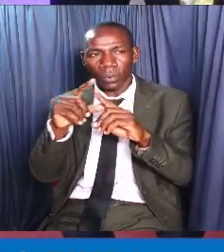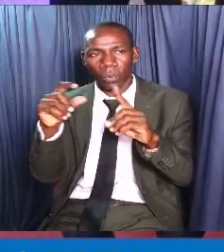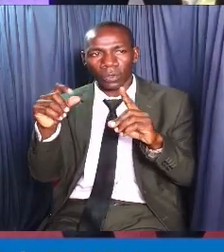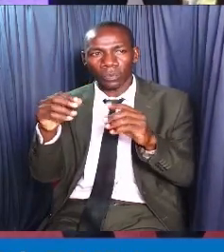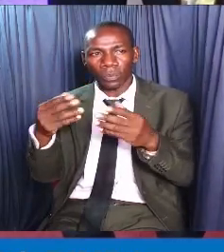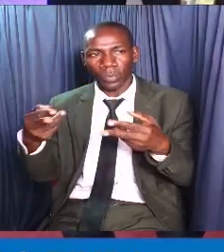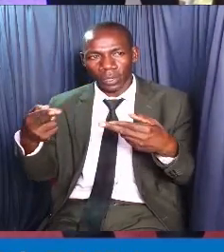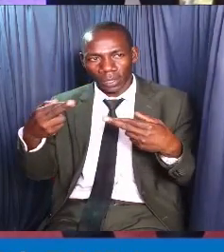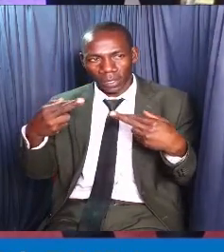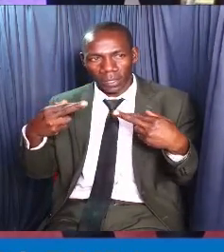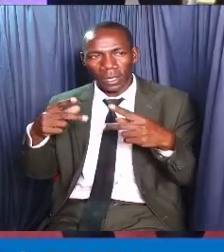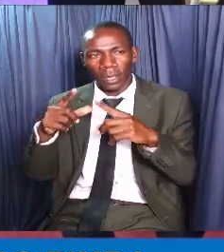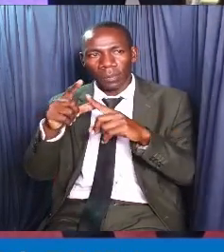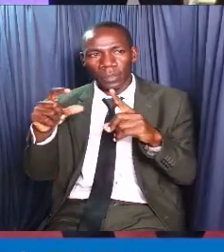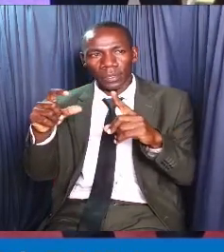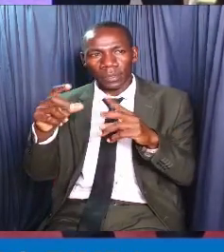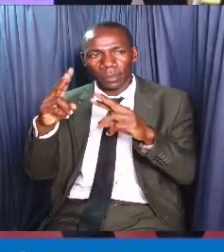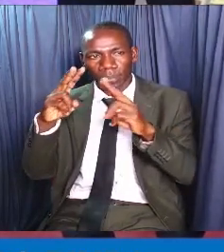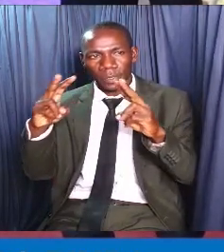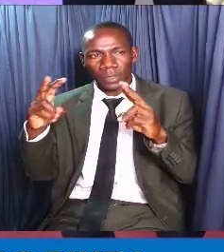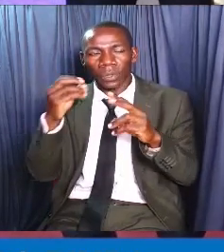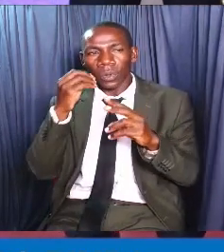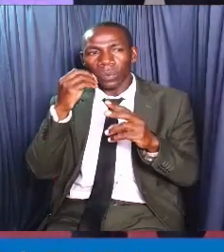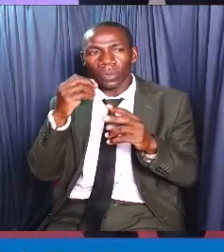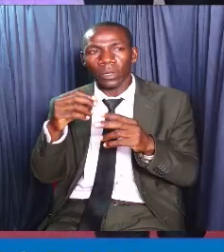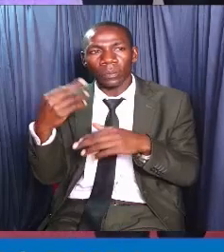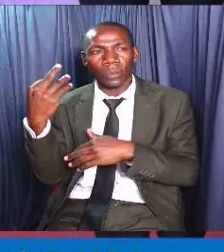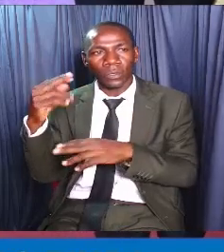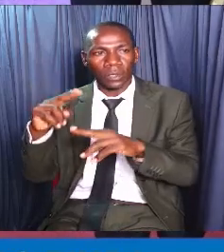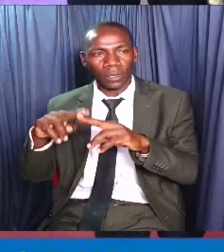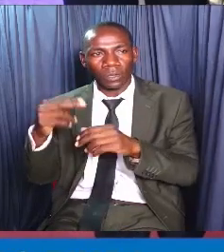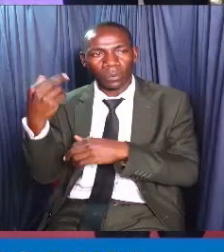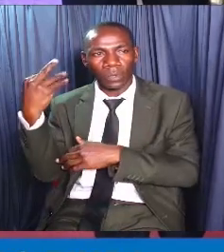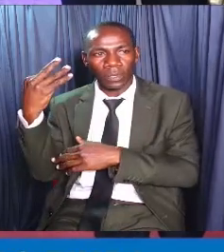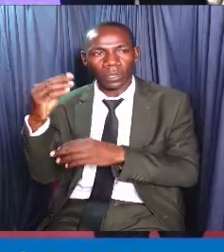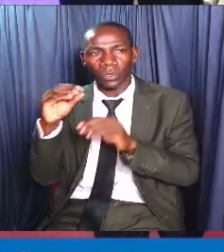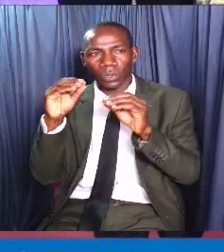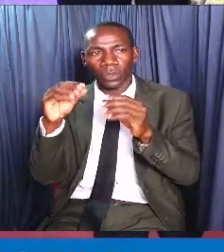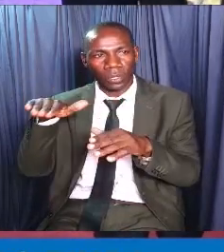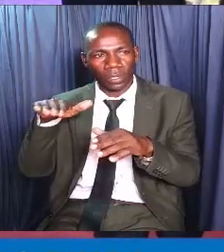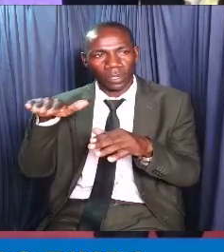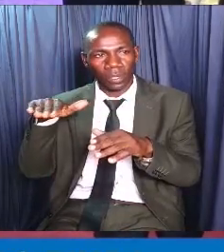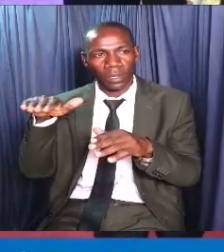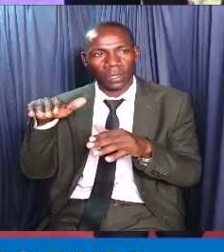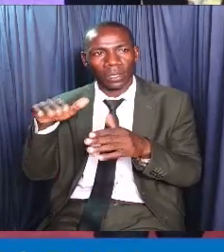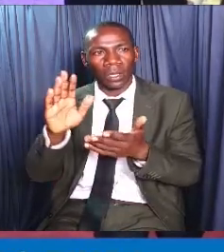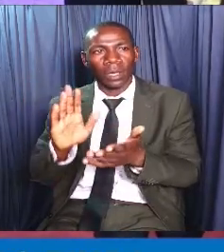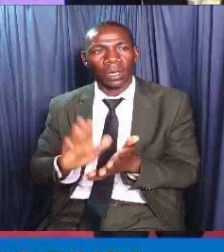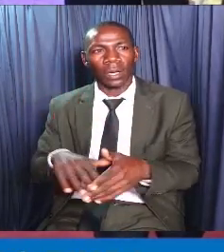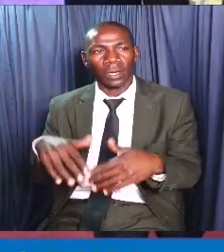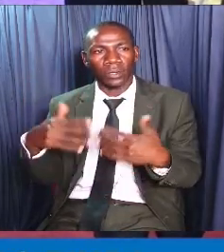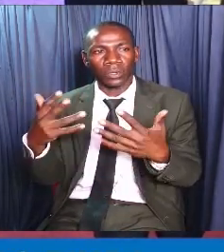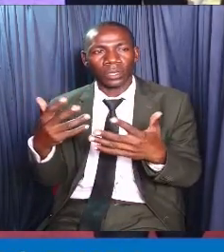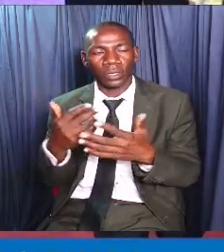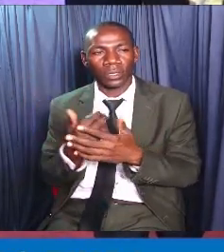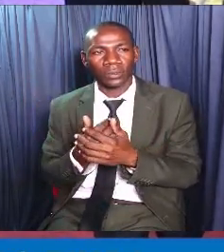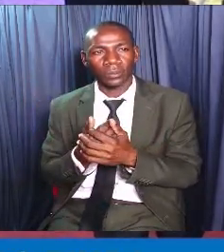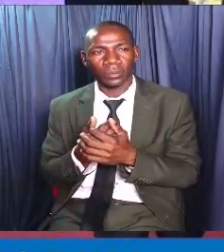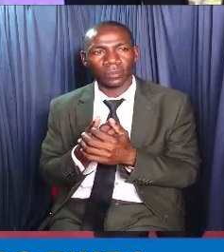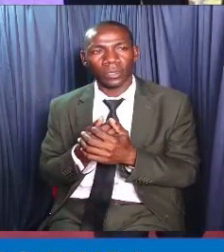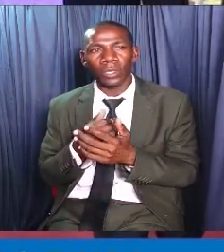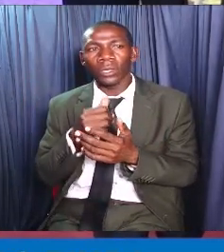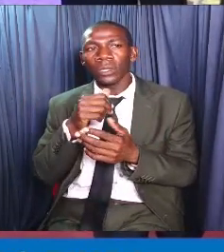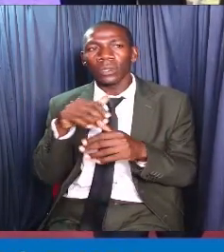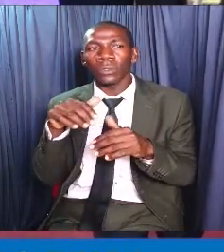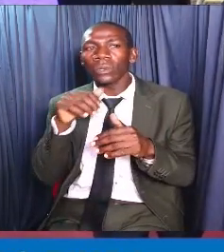the word to bring peace? Ujakawa na mhubiri akakwambia la Mungu. Haven't you started with the preacher then is told the word of God somewhere? Hallelujah. Hallelujah.